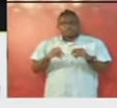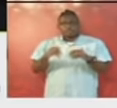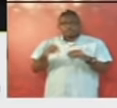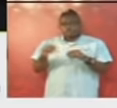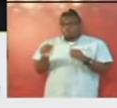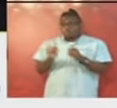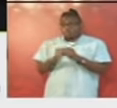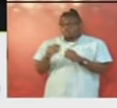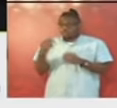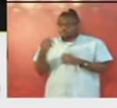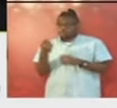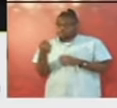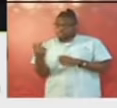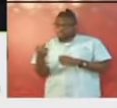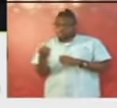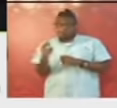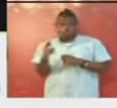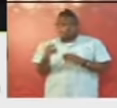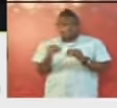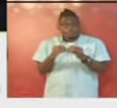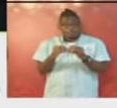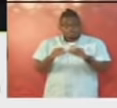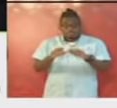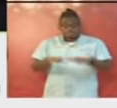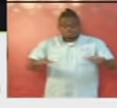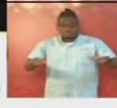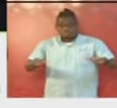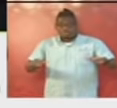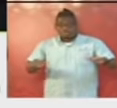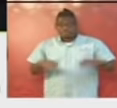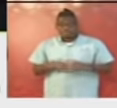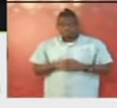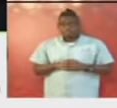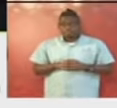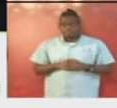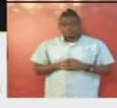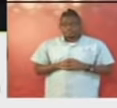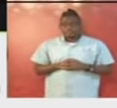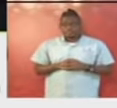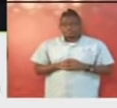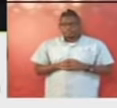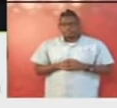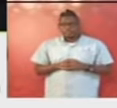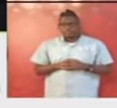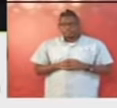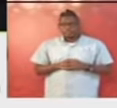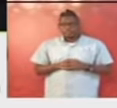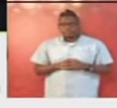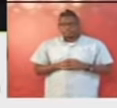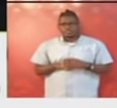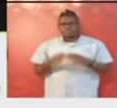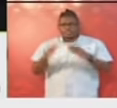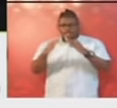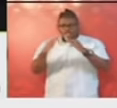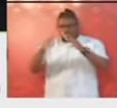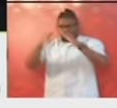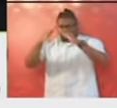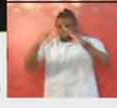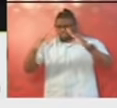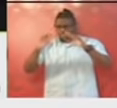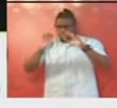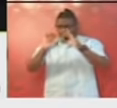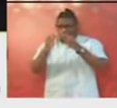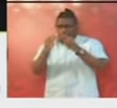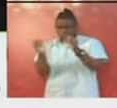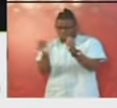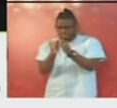had no children, and that, interestingly, households with higher income recorded greater increases in stress